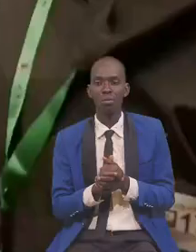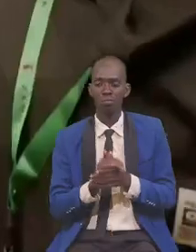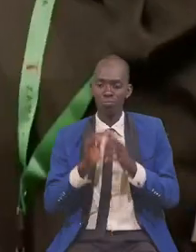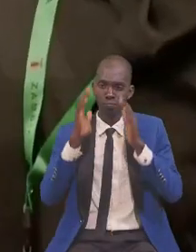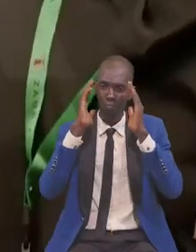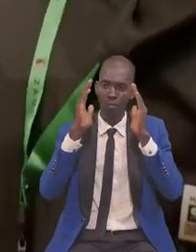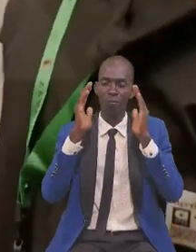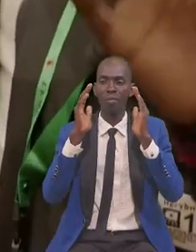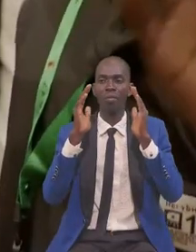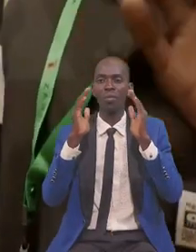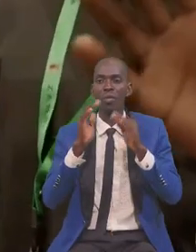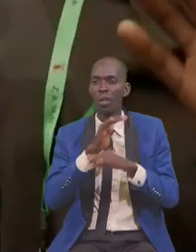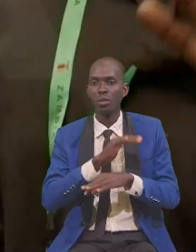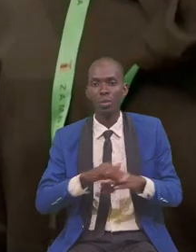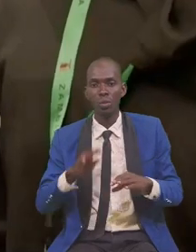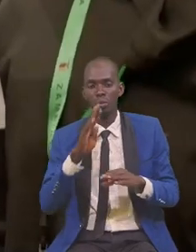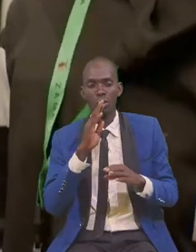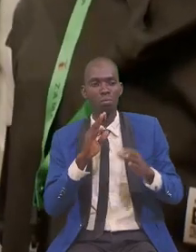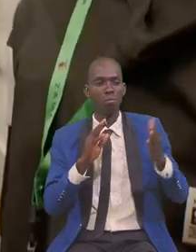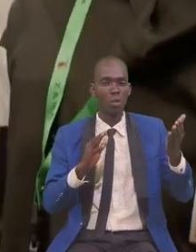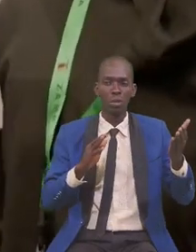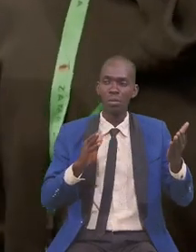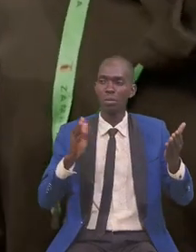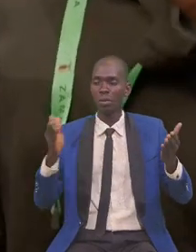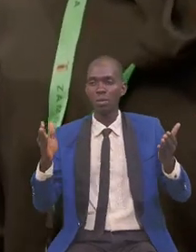Concentrate. Don't be here and there,